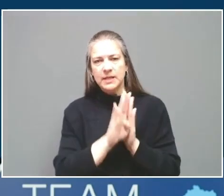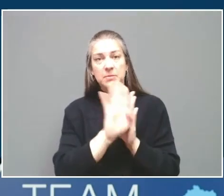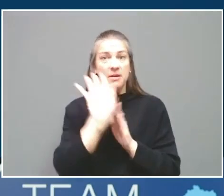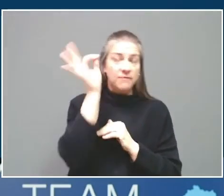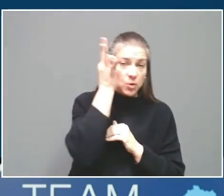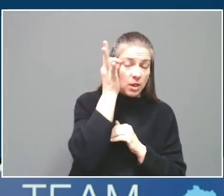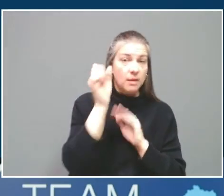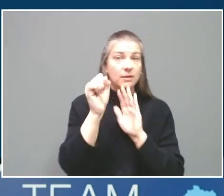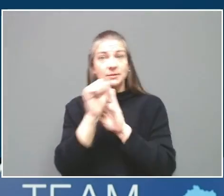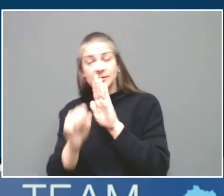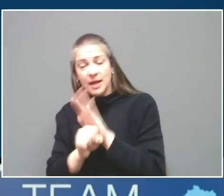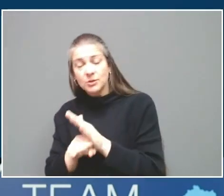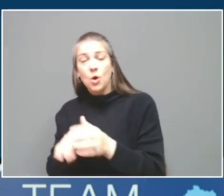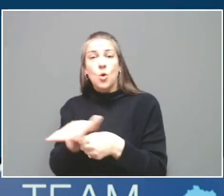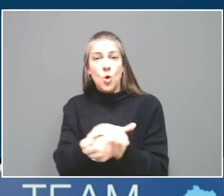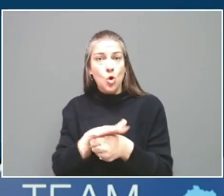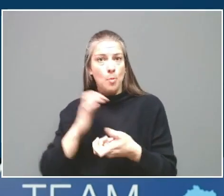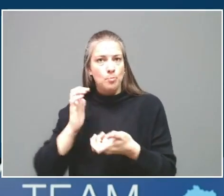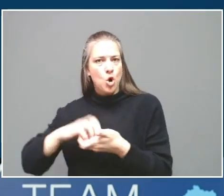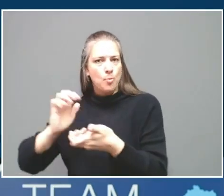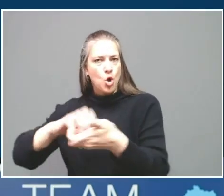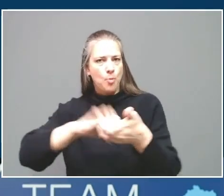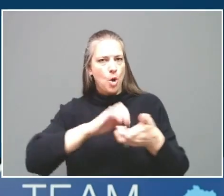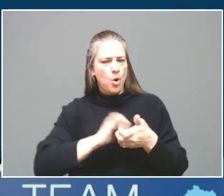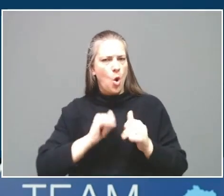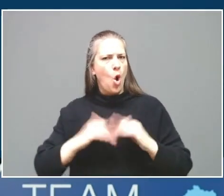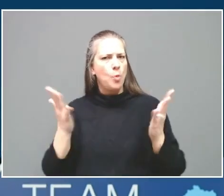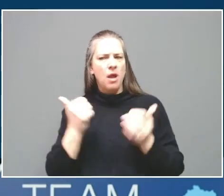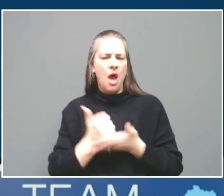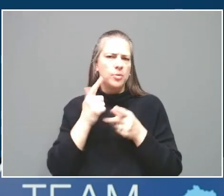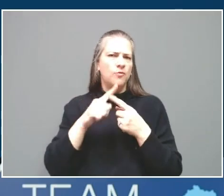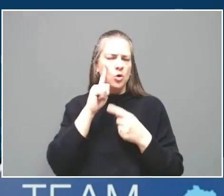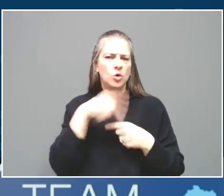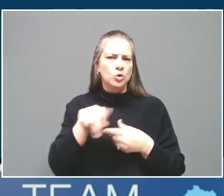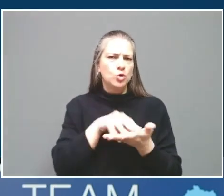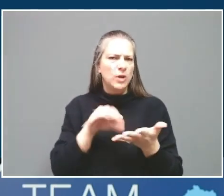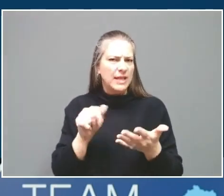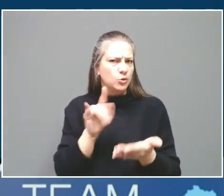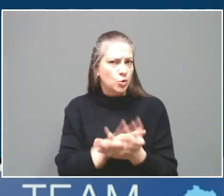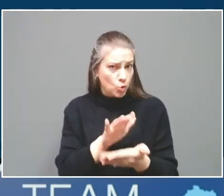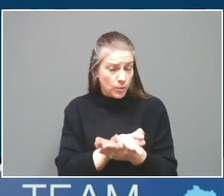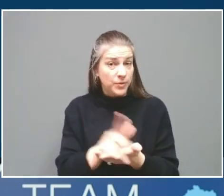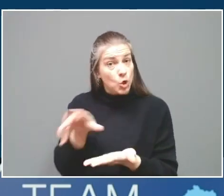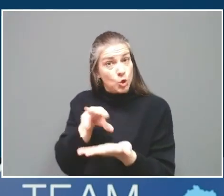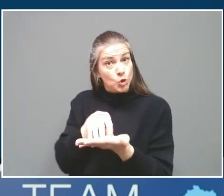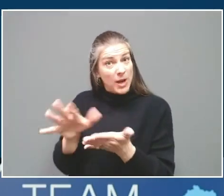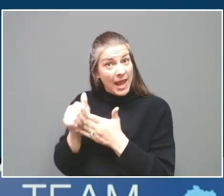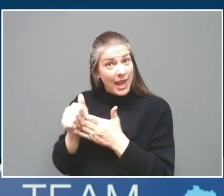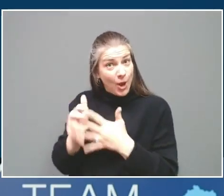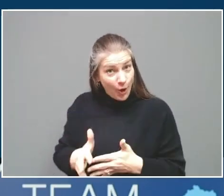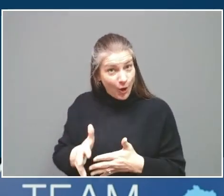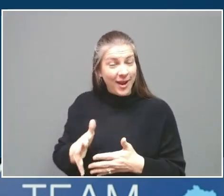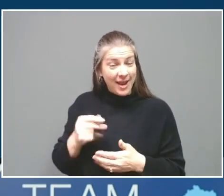doors for all of Kentucky students and for all of our schools. Our student leaders and I have presented their recommendations to the